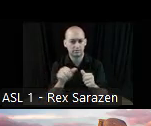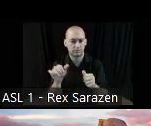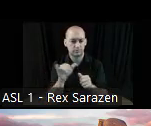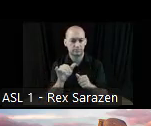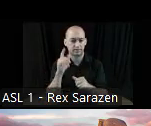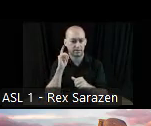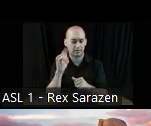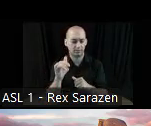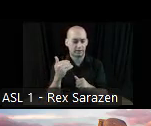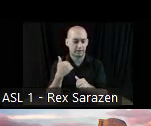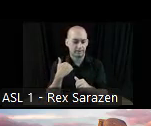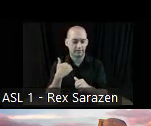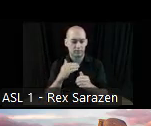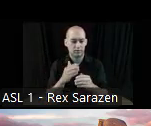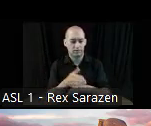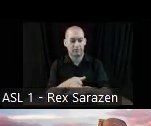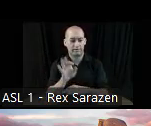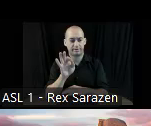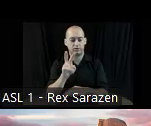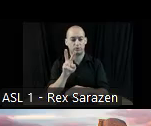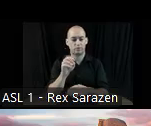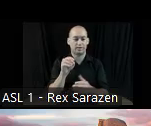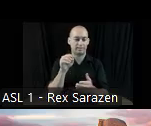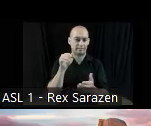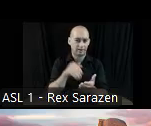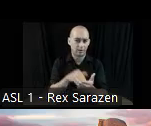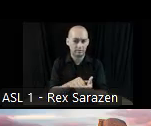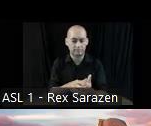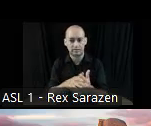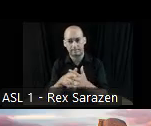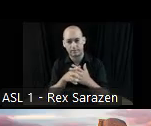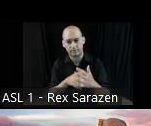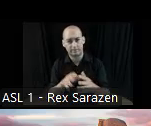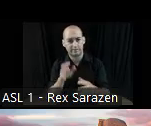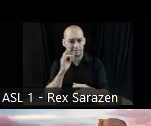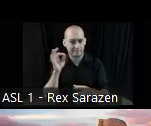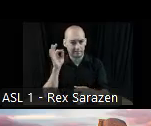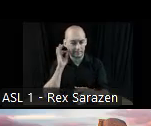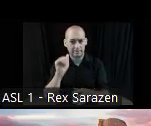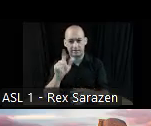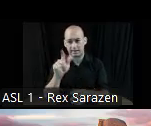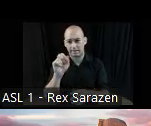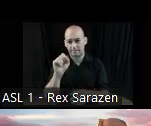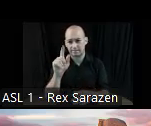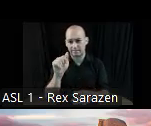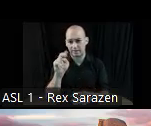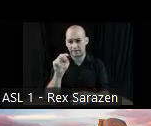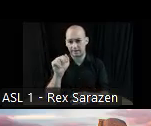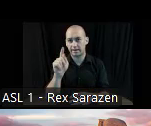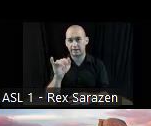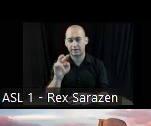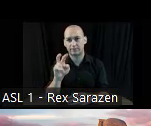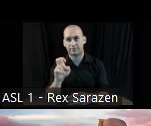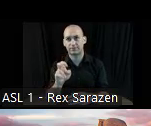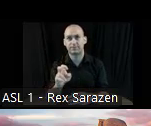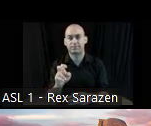California, there are a little over 920,000 American Indians or Alaska Natives whose